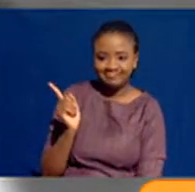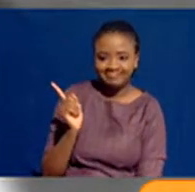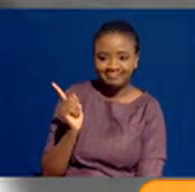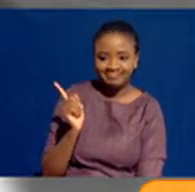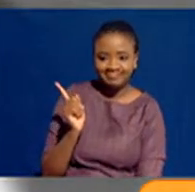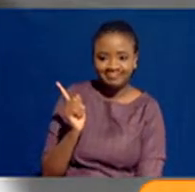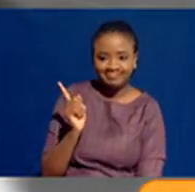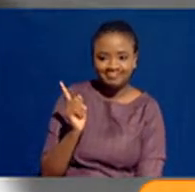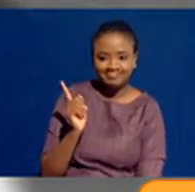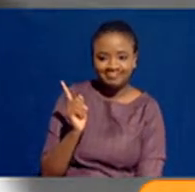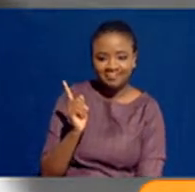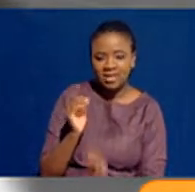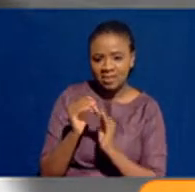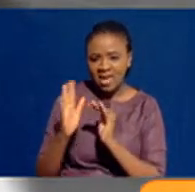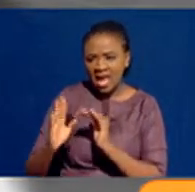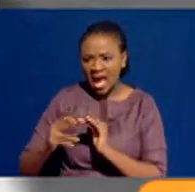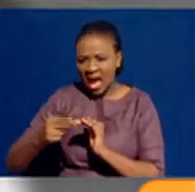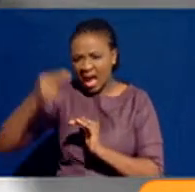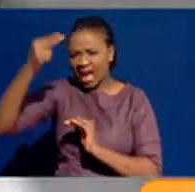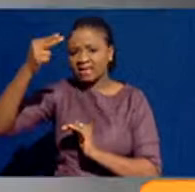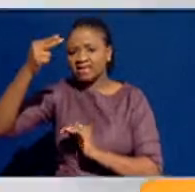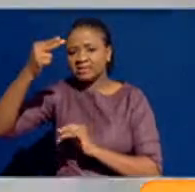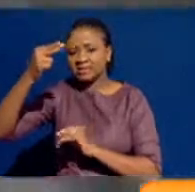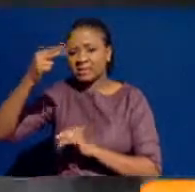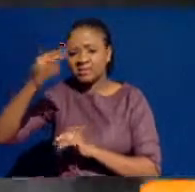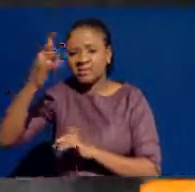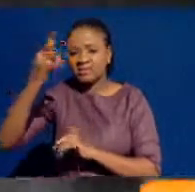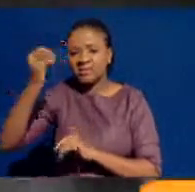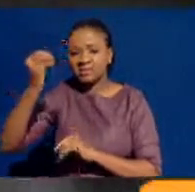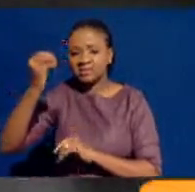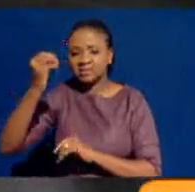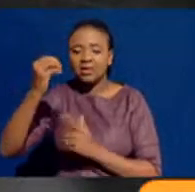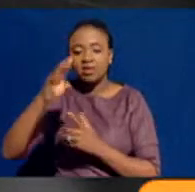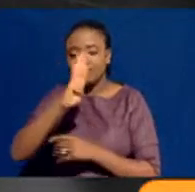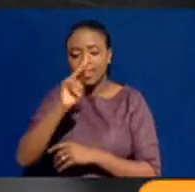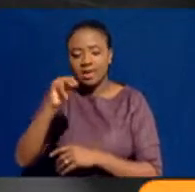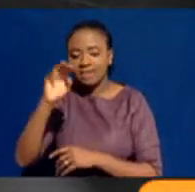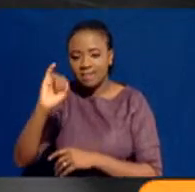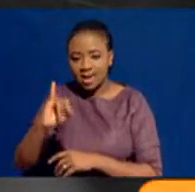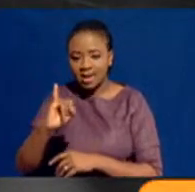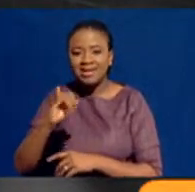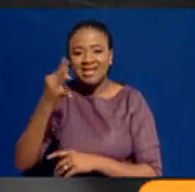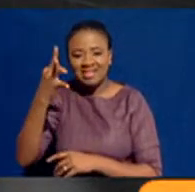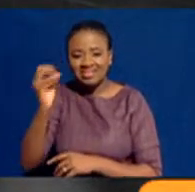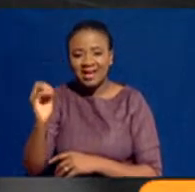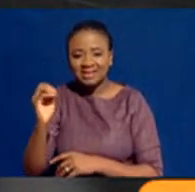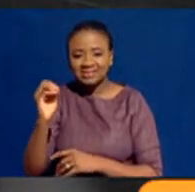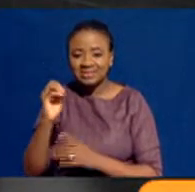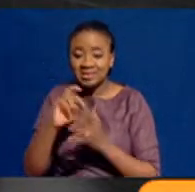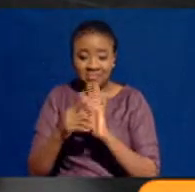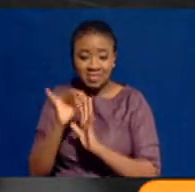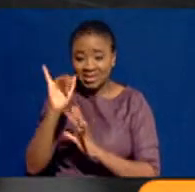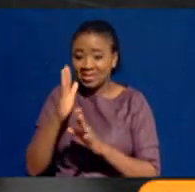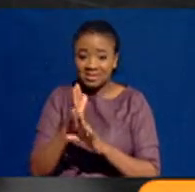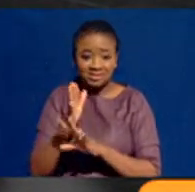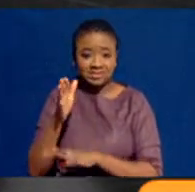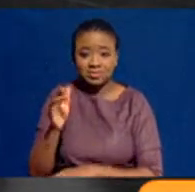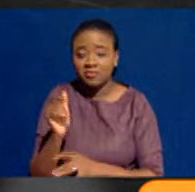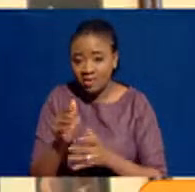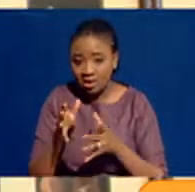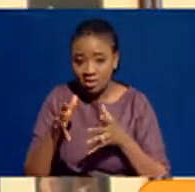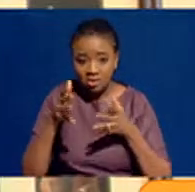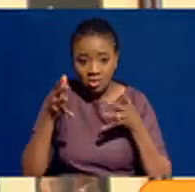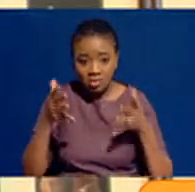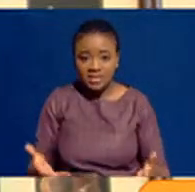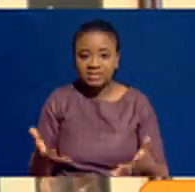was a BMI of about 30 for my height, which that is way, way on the obese side. Yeah,